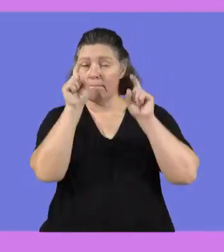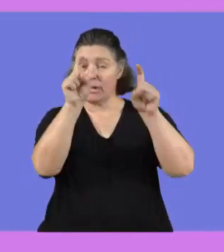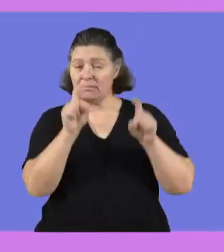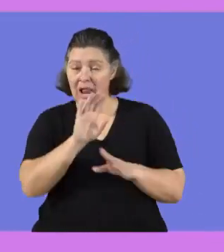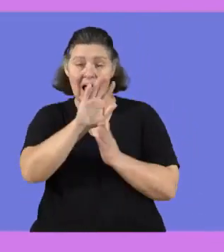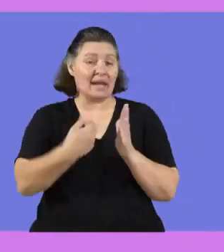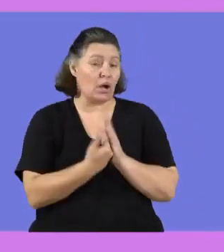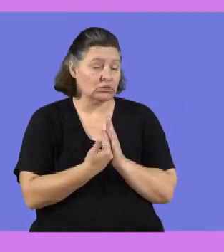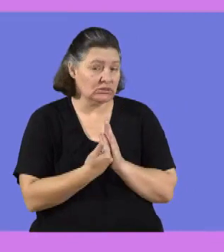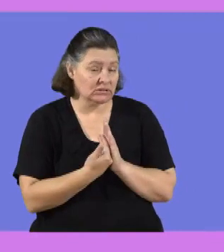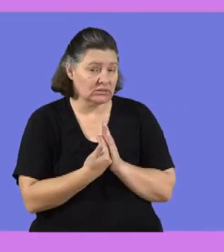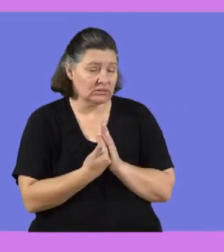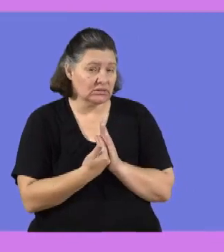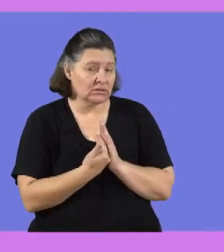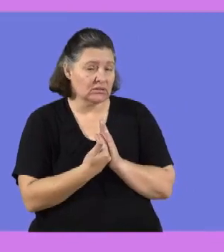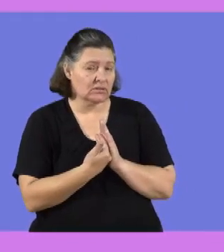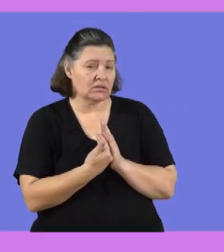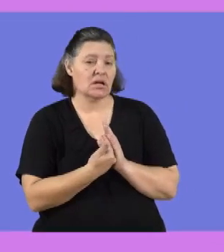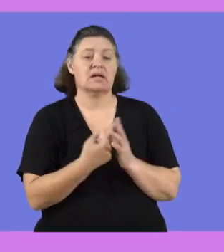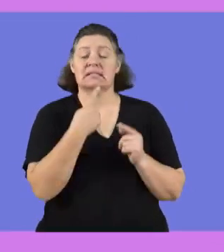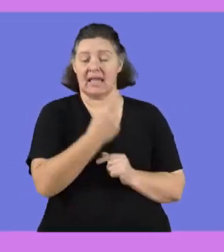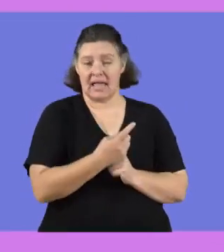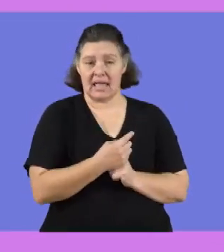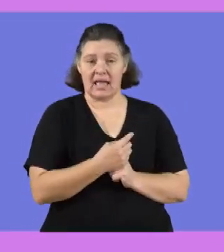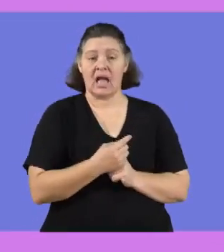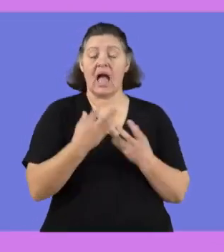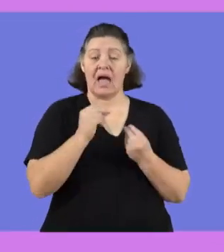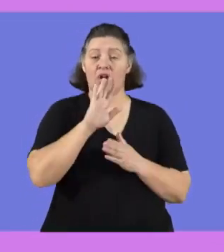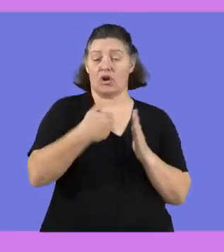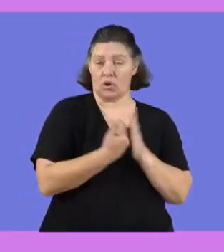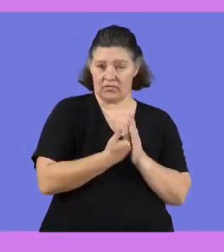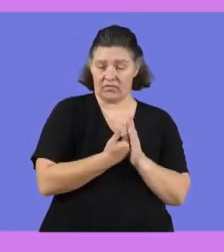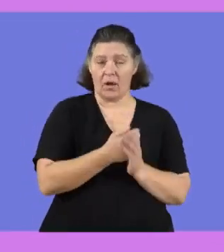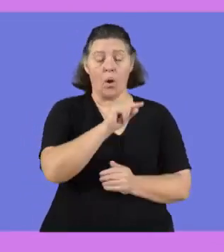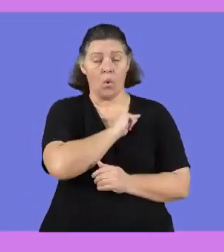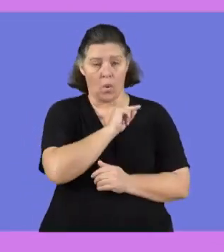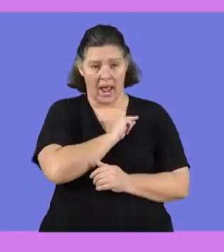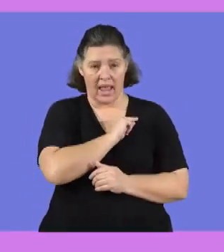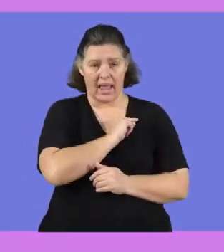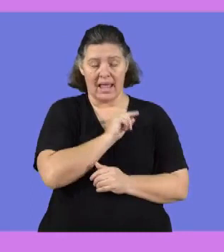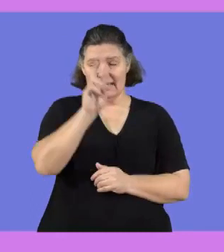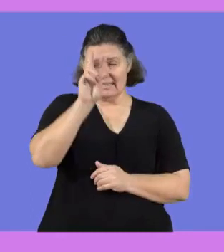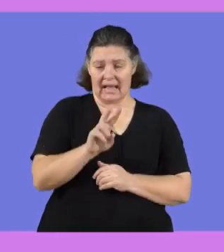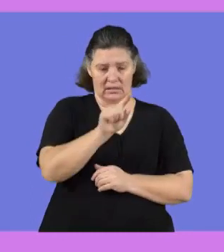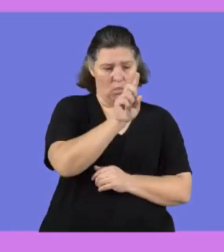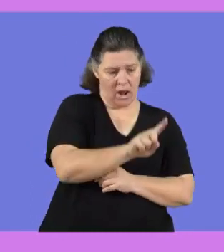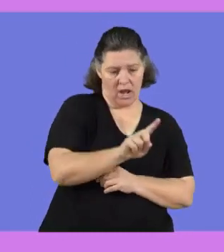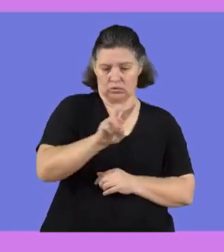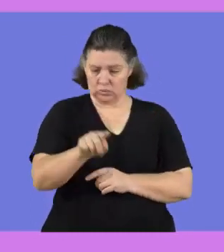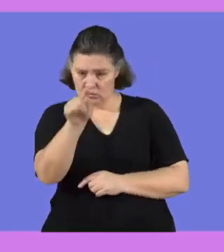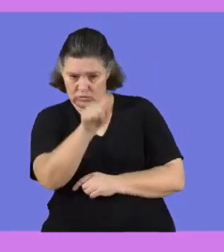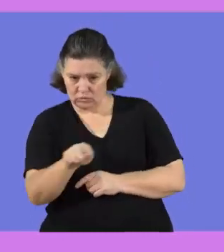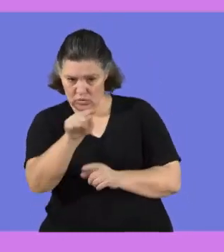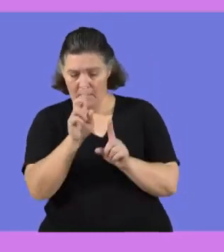the principles for rounding off again. We said when we round off, because we are rounding off the